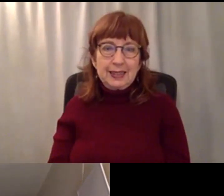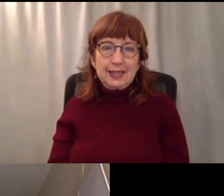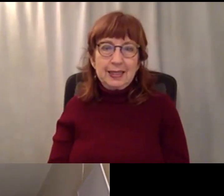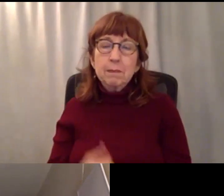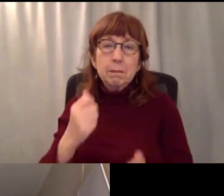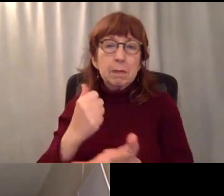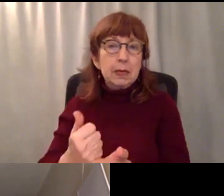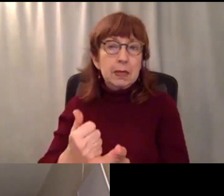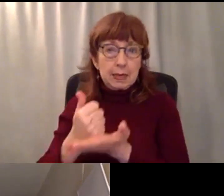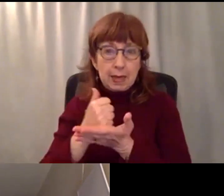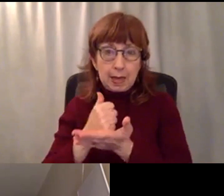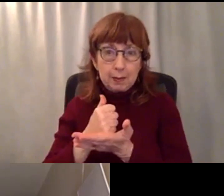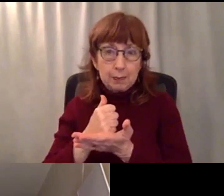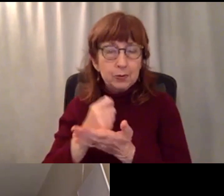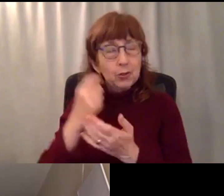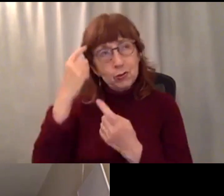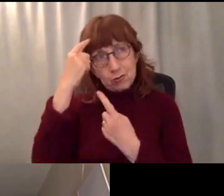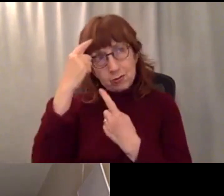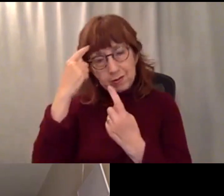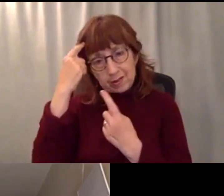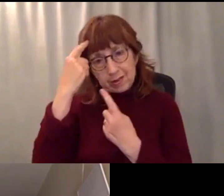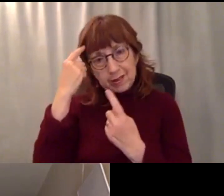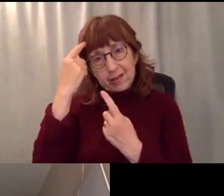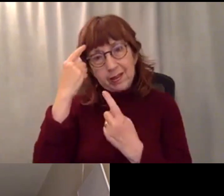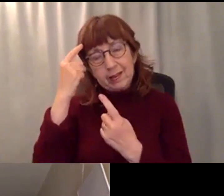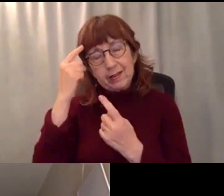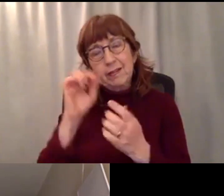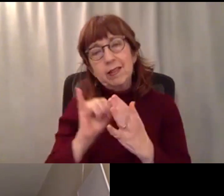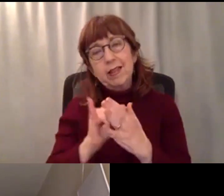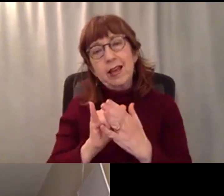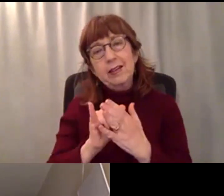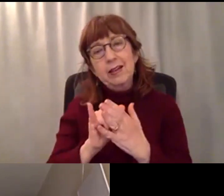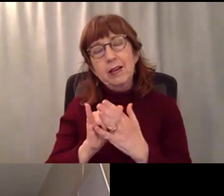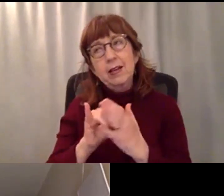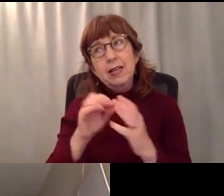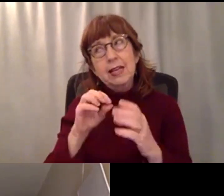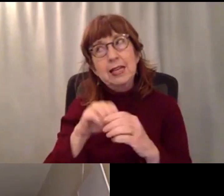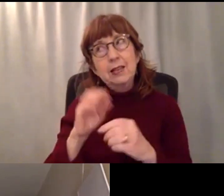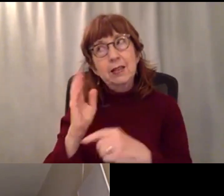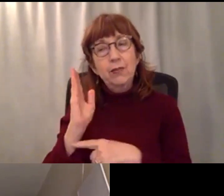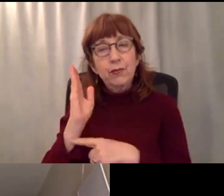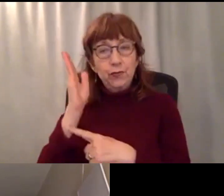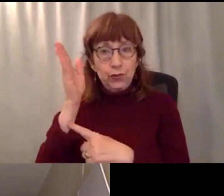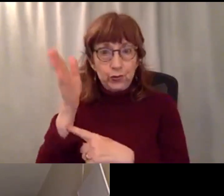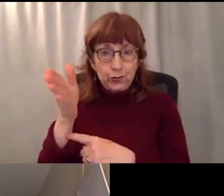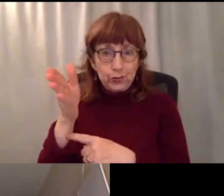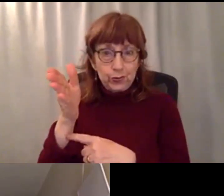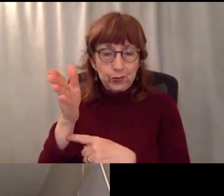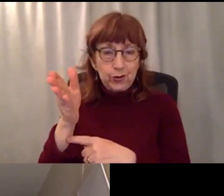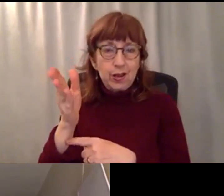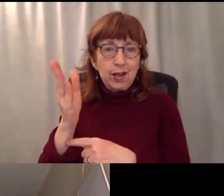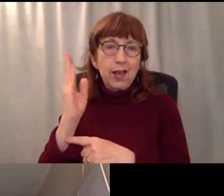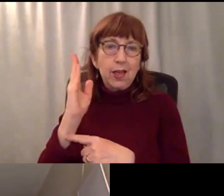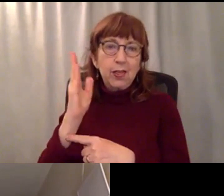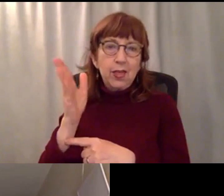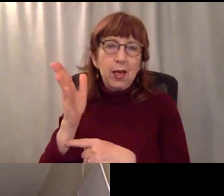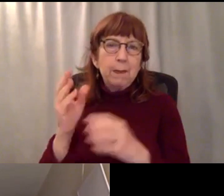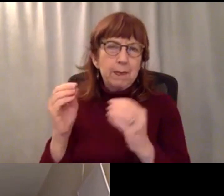helps to think that in the future, there will be